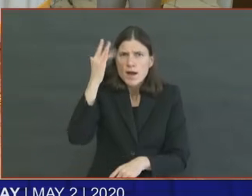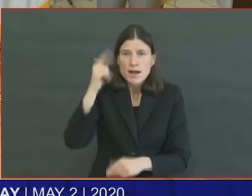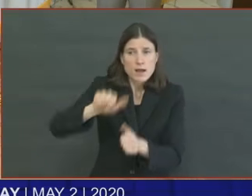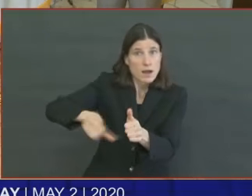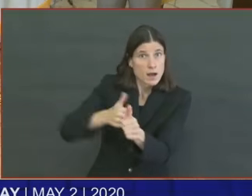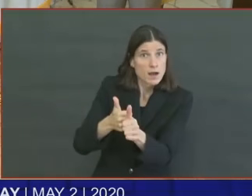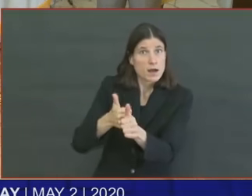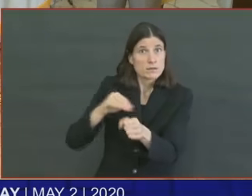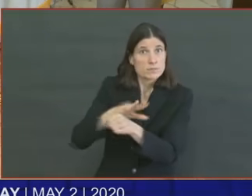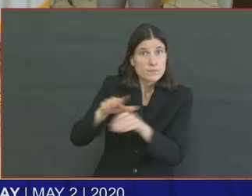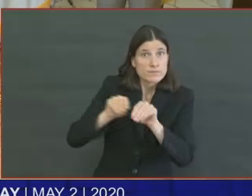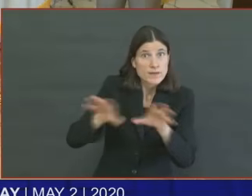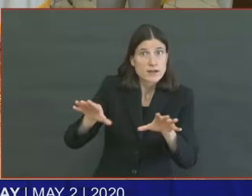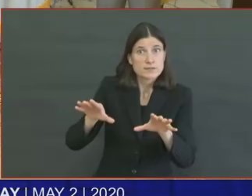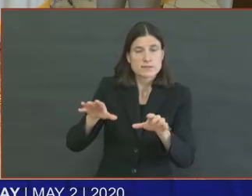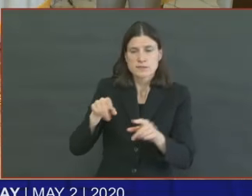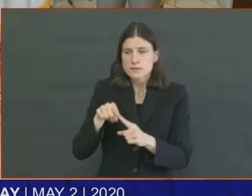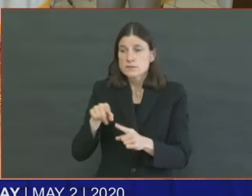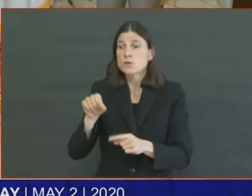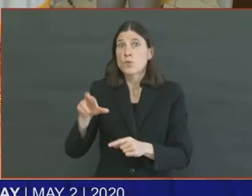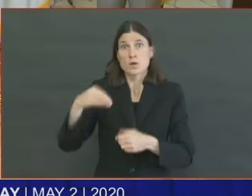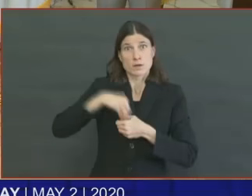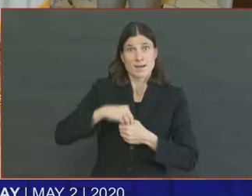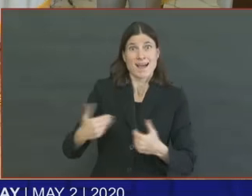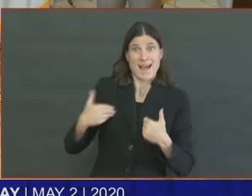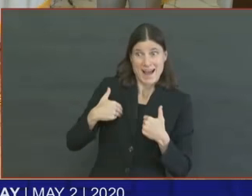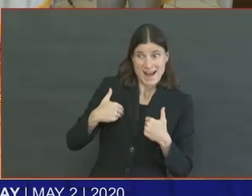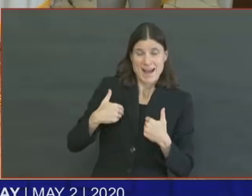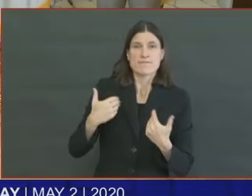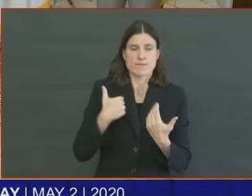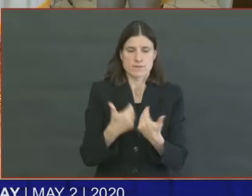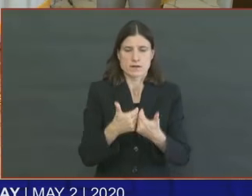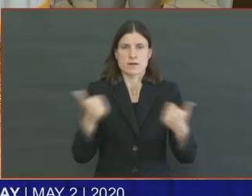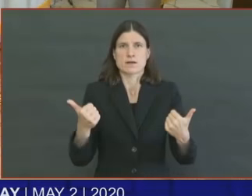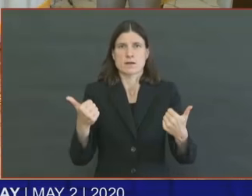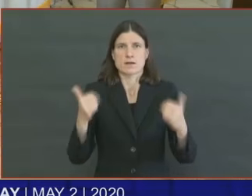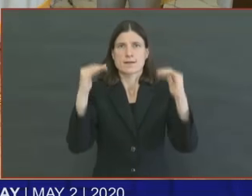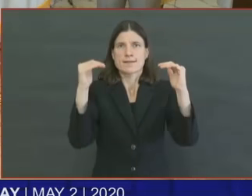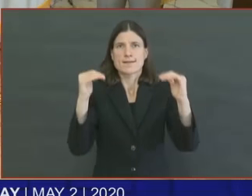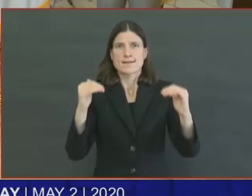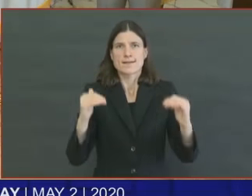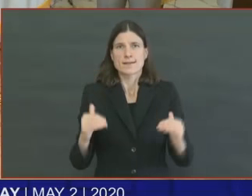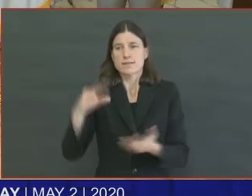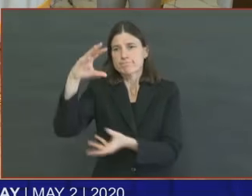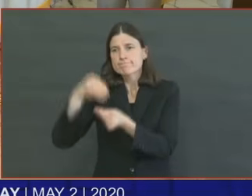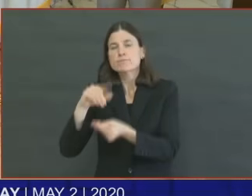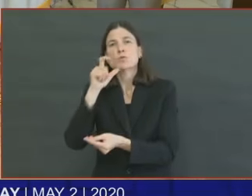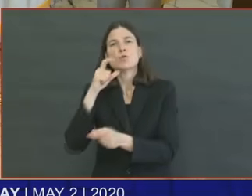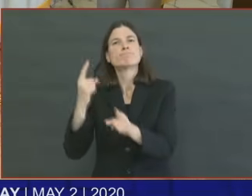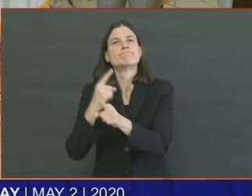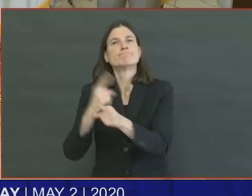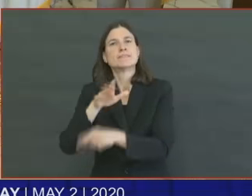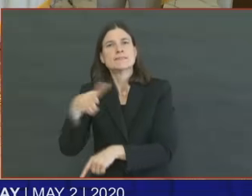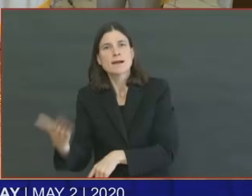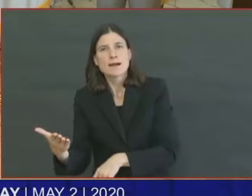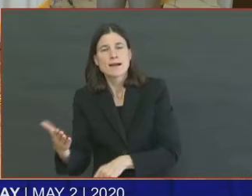to, but to be able to identify COVID-19 as being associated if it is. We are able to test for that and